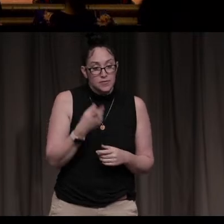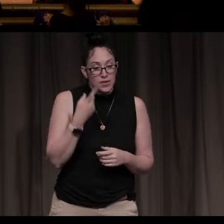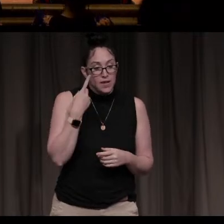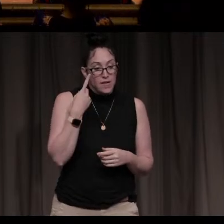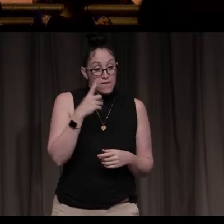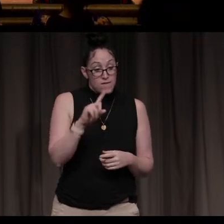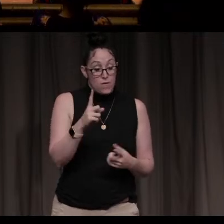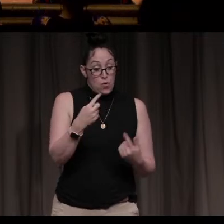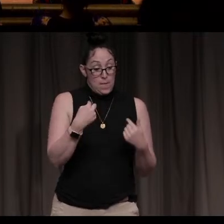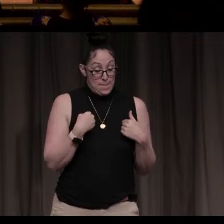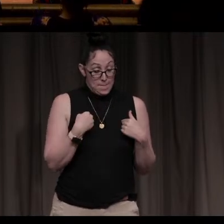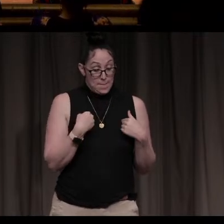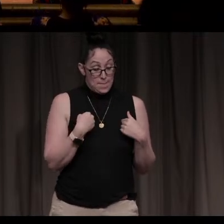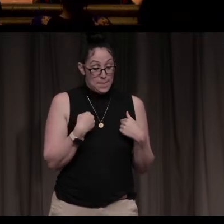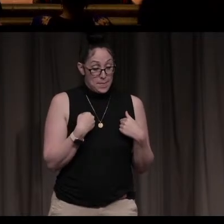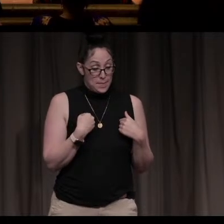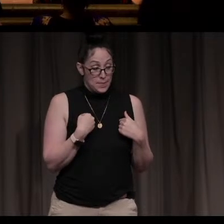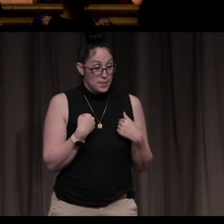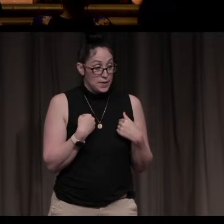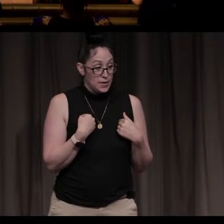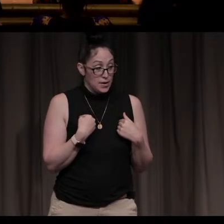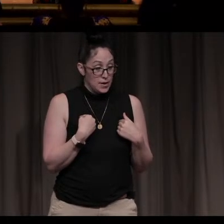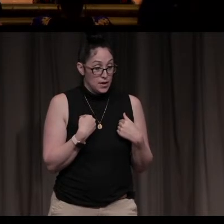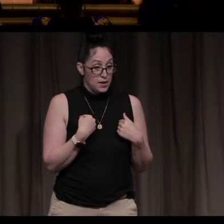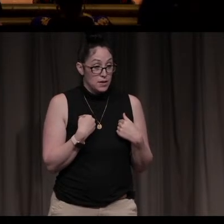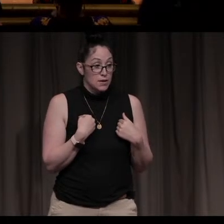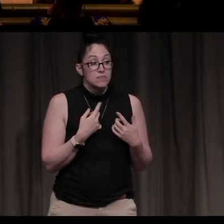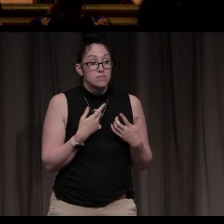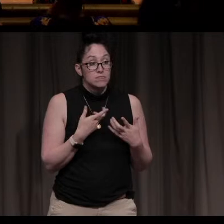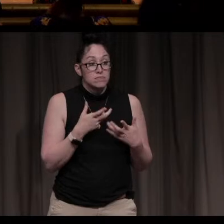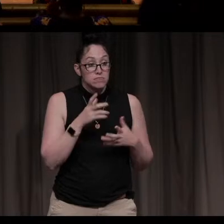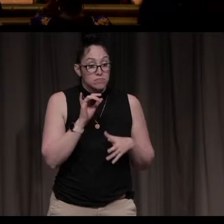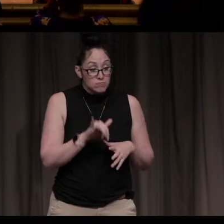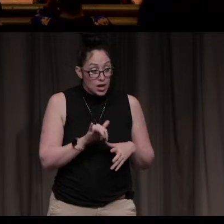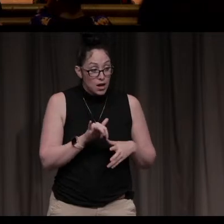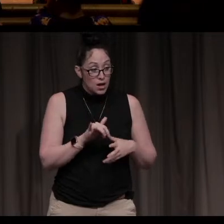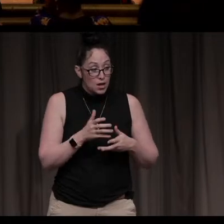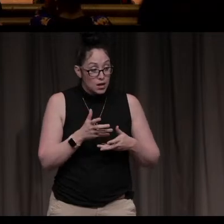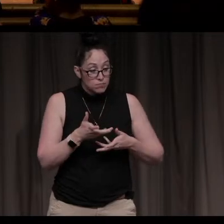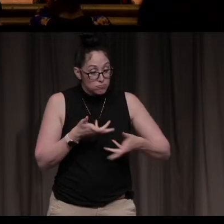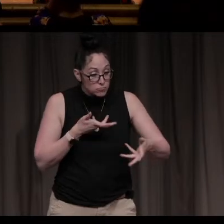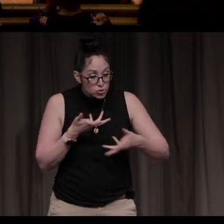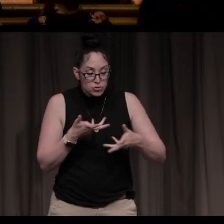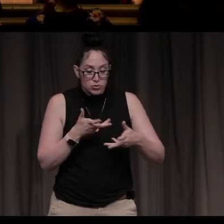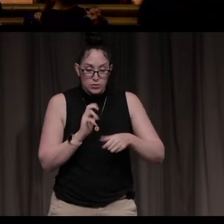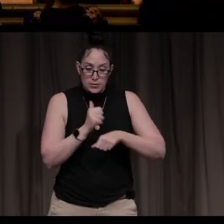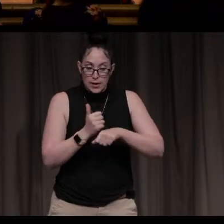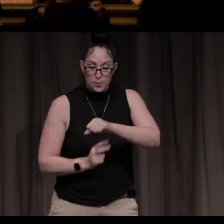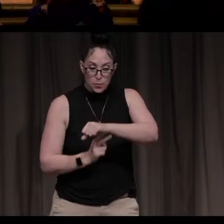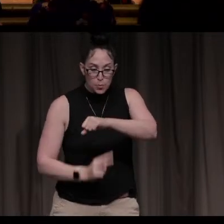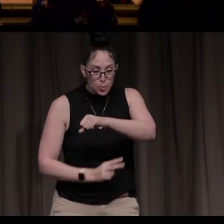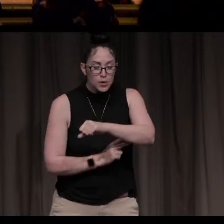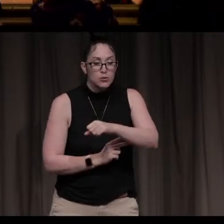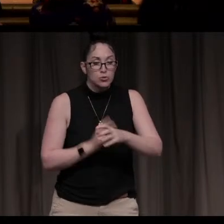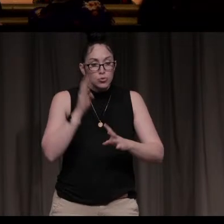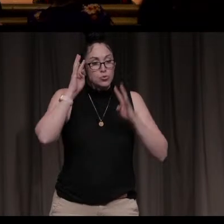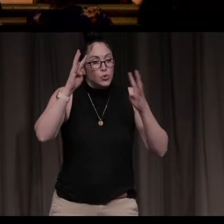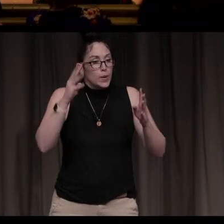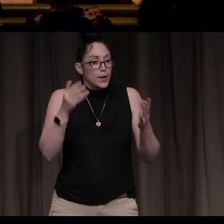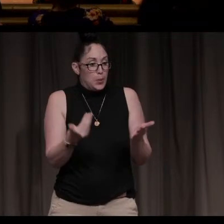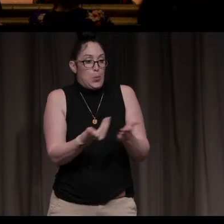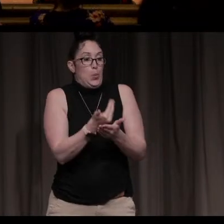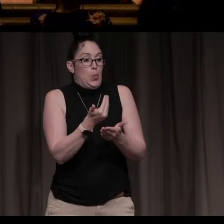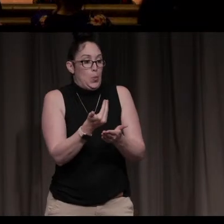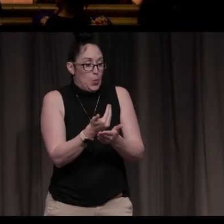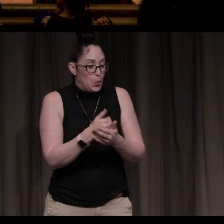transparent, that the project is basically a bridge for making something new that is not,